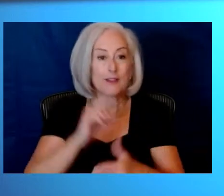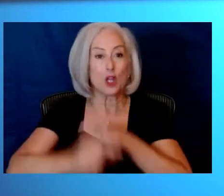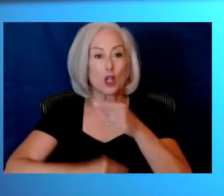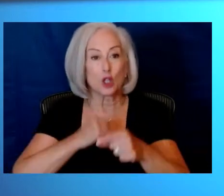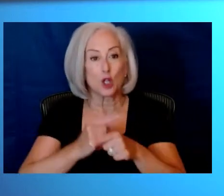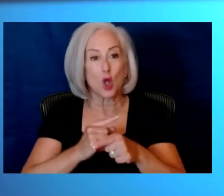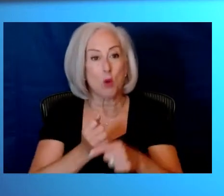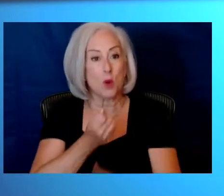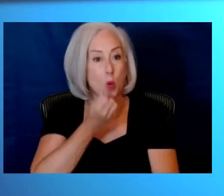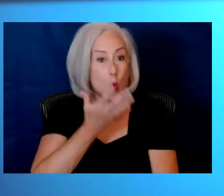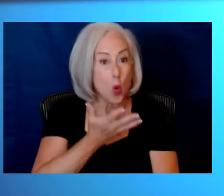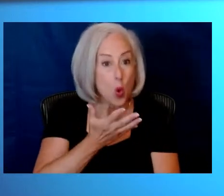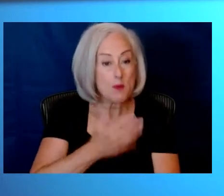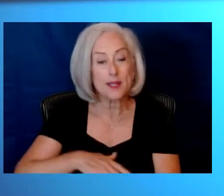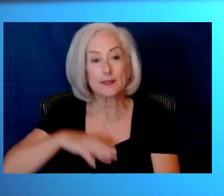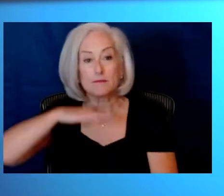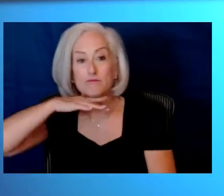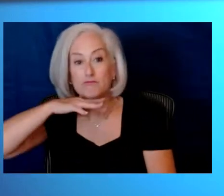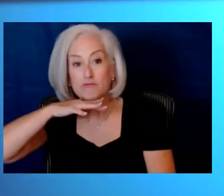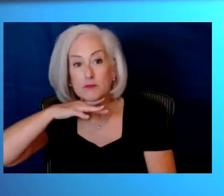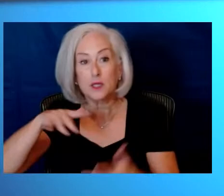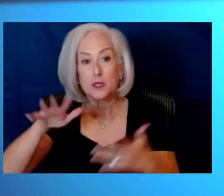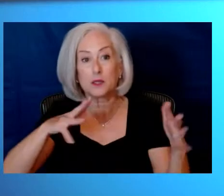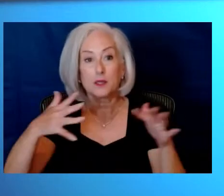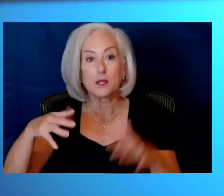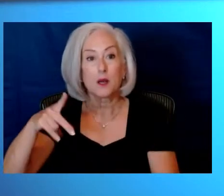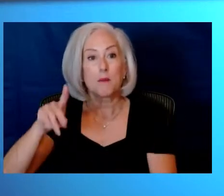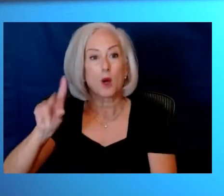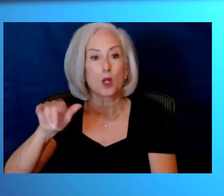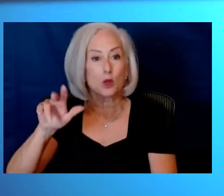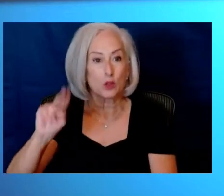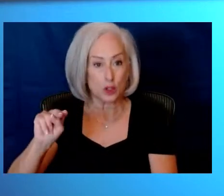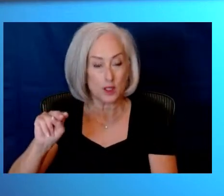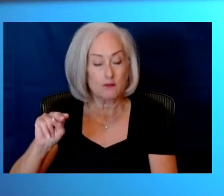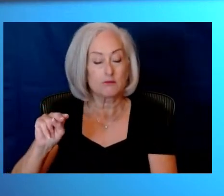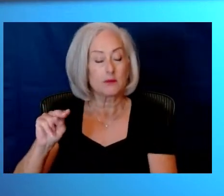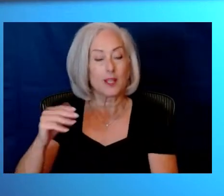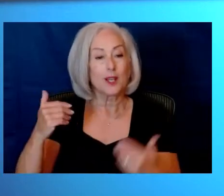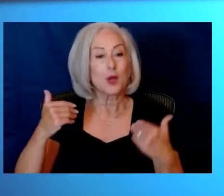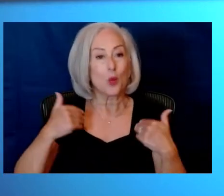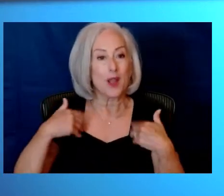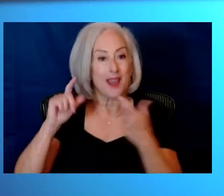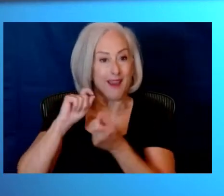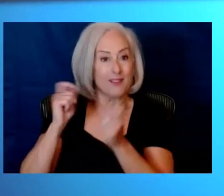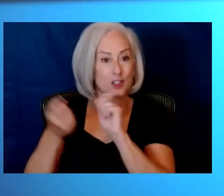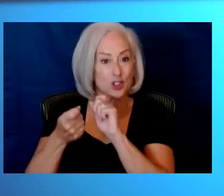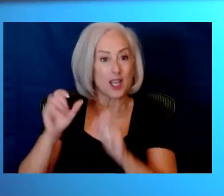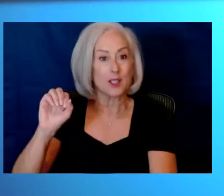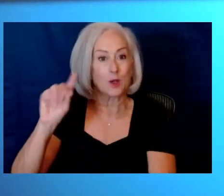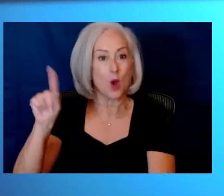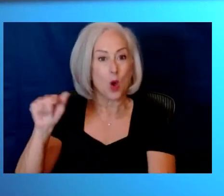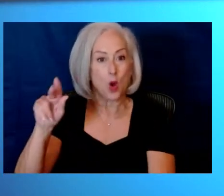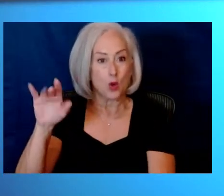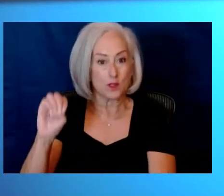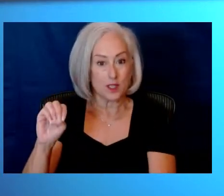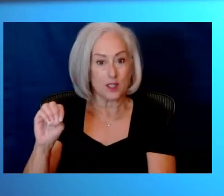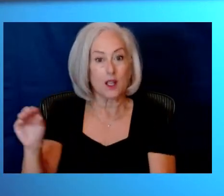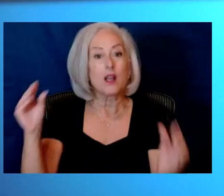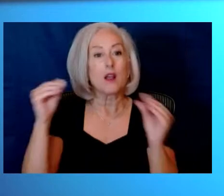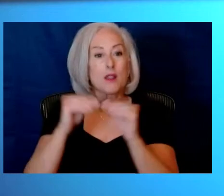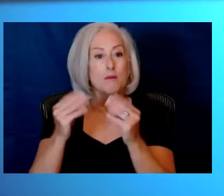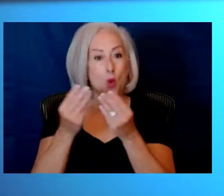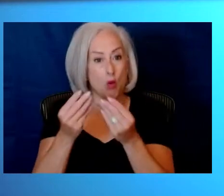having changes in the ozone content in our upper atmosphere, which is protective. As it is deteriorating, there is more and more UV rays that are passing